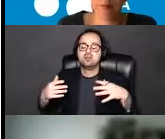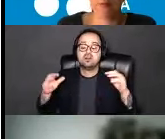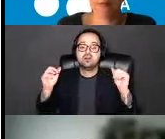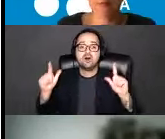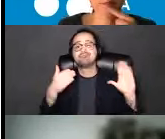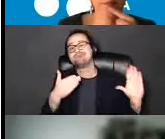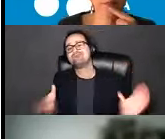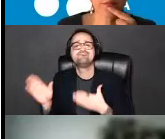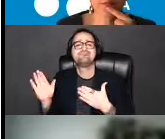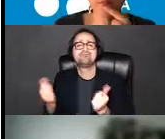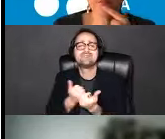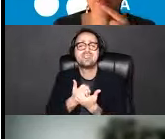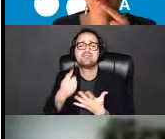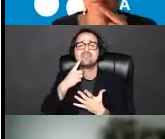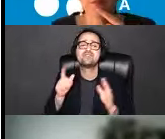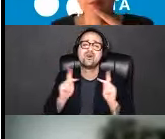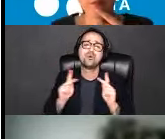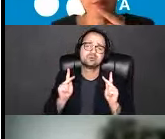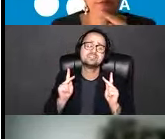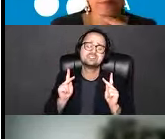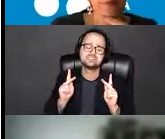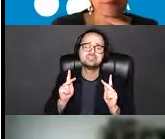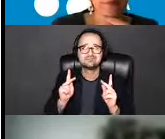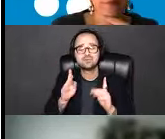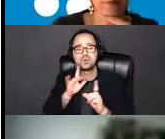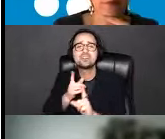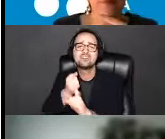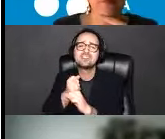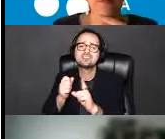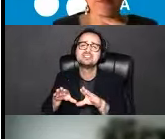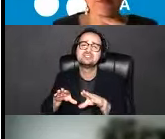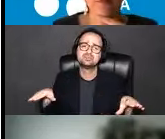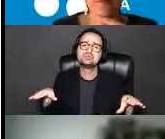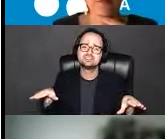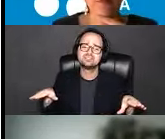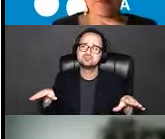of life for folks, which will affect the children,